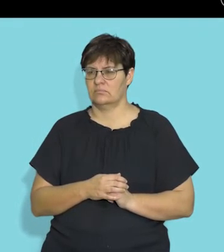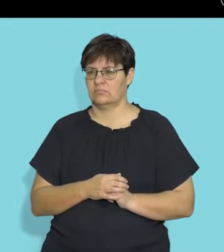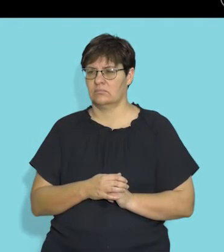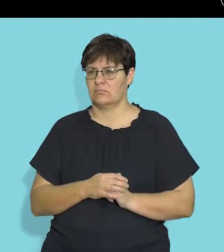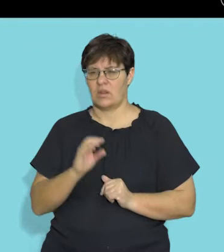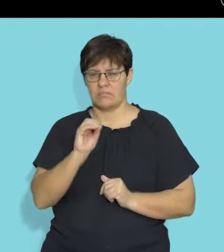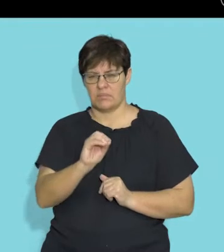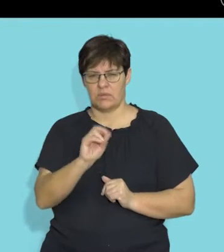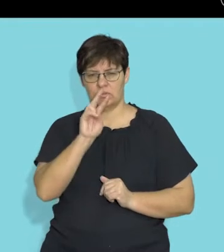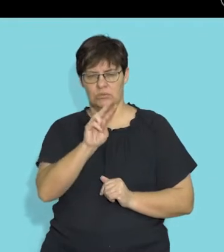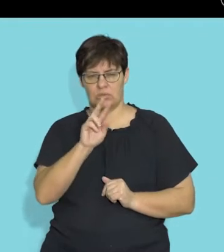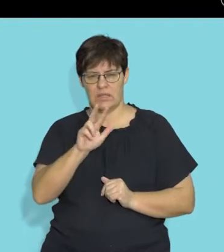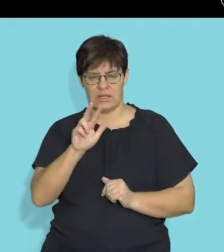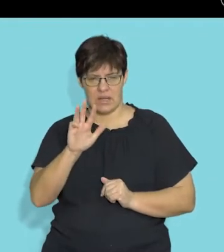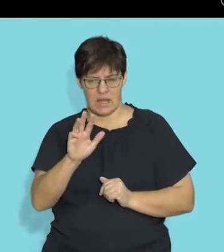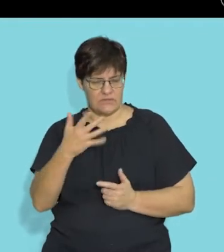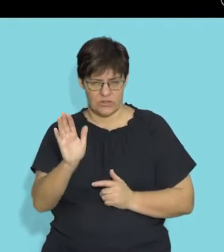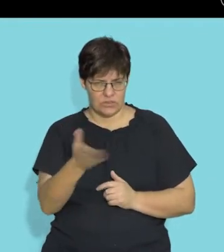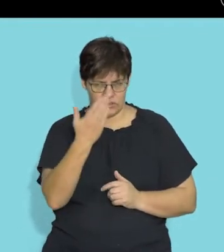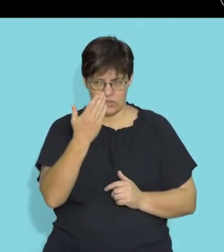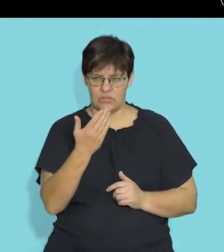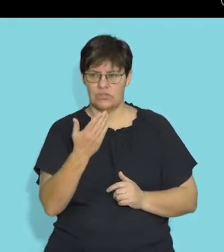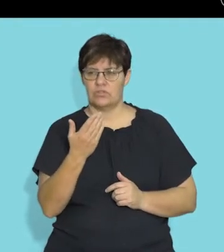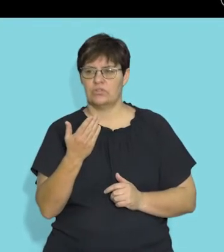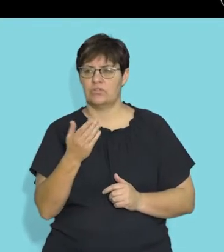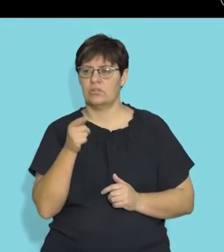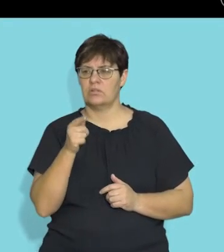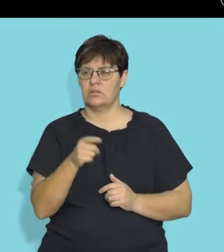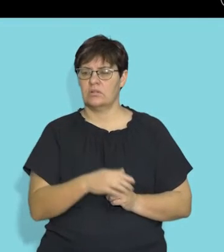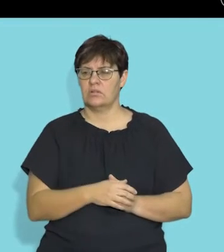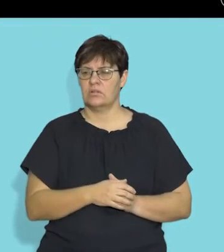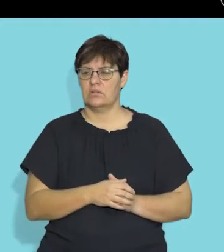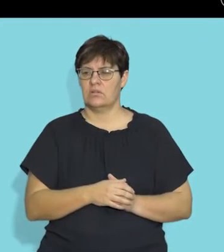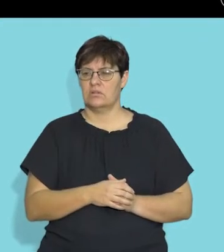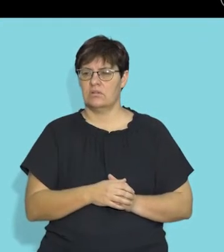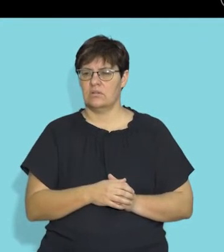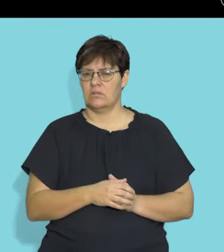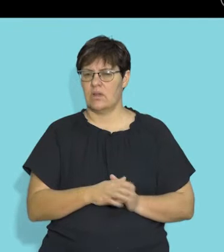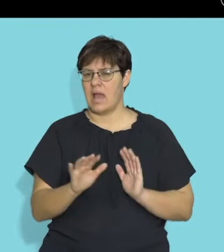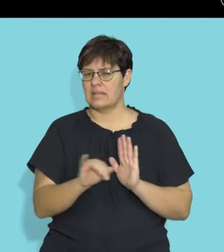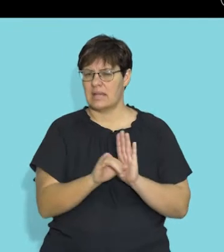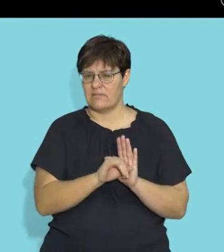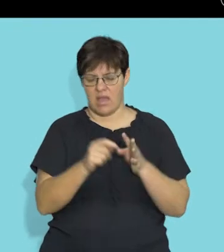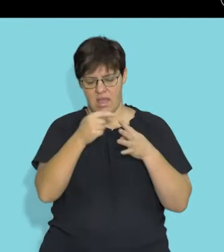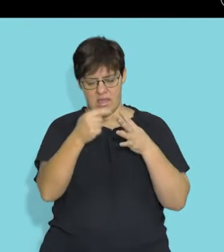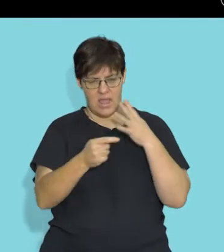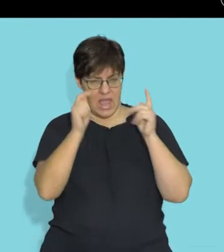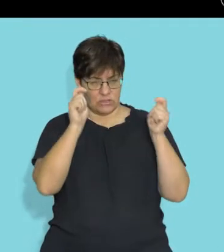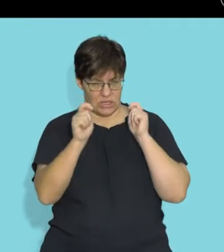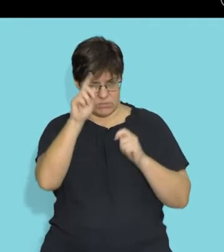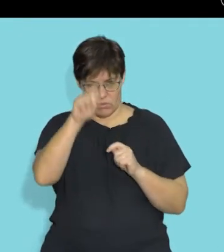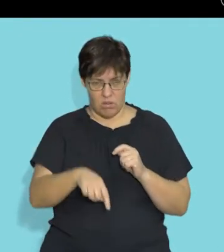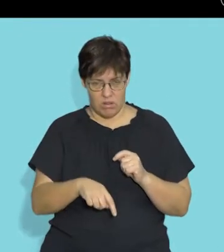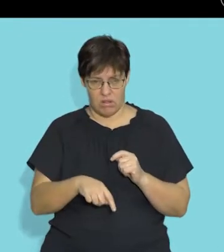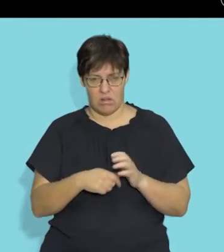We've entered the 2,889. We've done that one. So therefore, we've identified all our adjustments